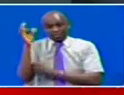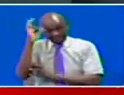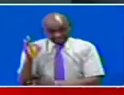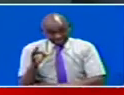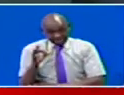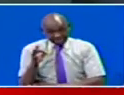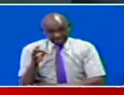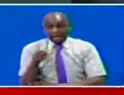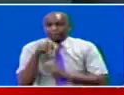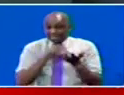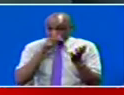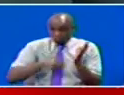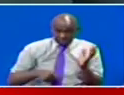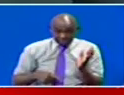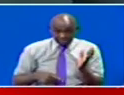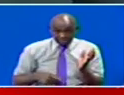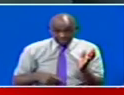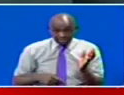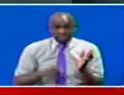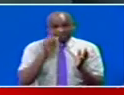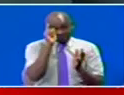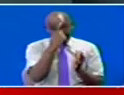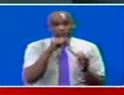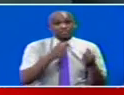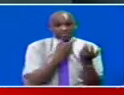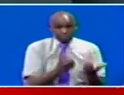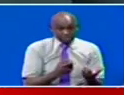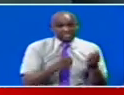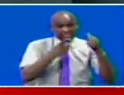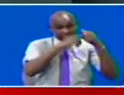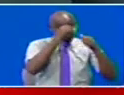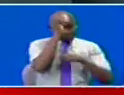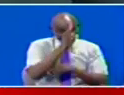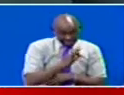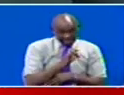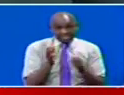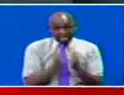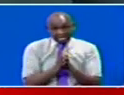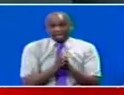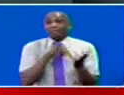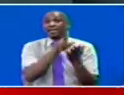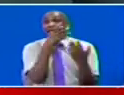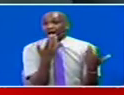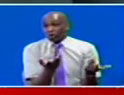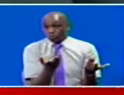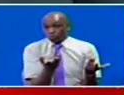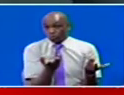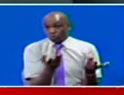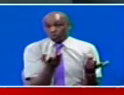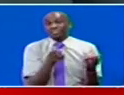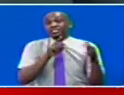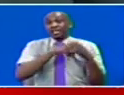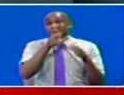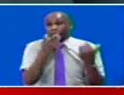60% to 40%. That is, first tranche, 60%, being payable